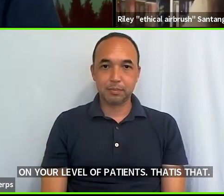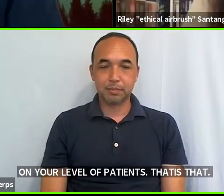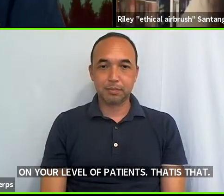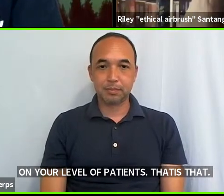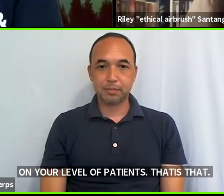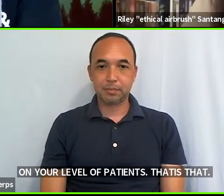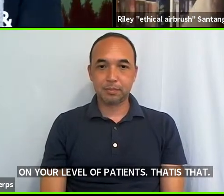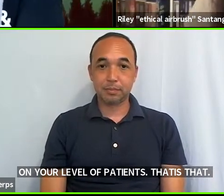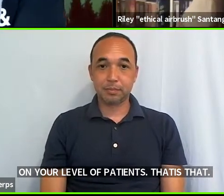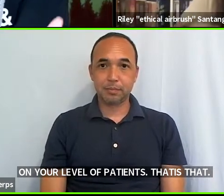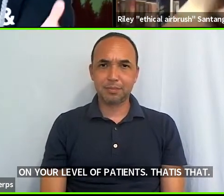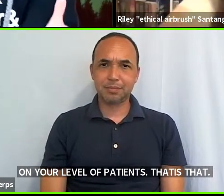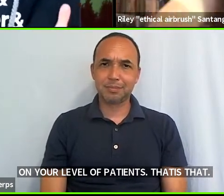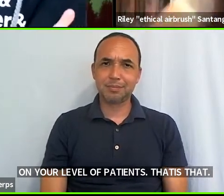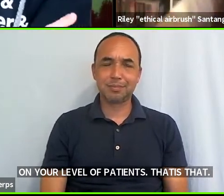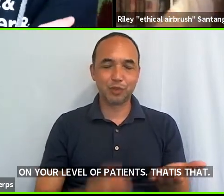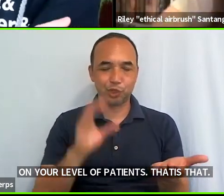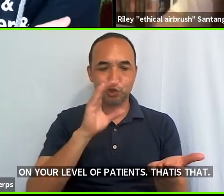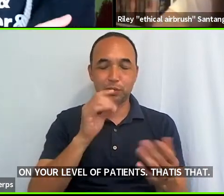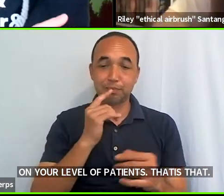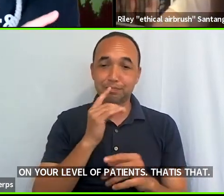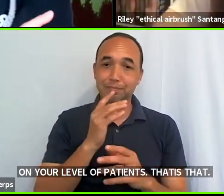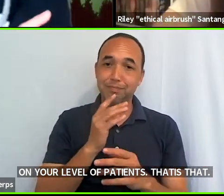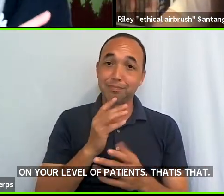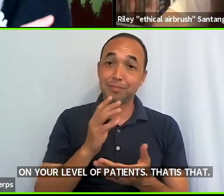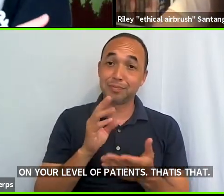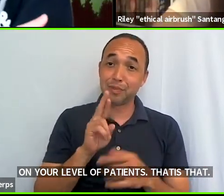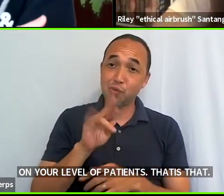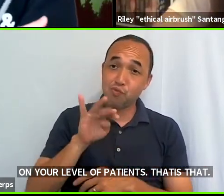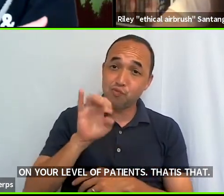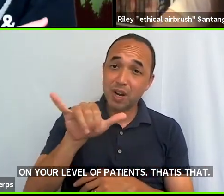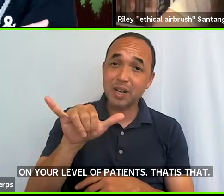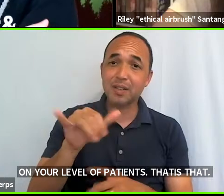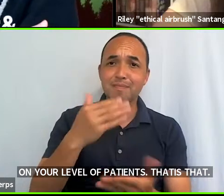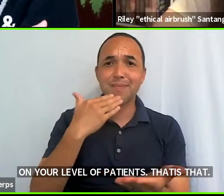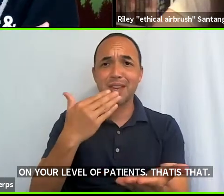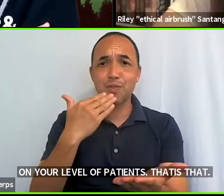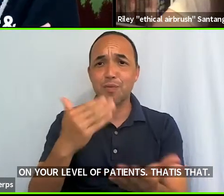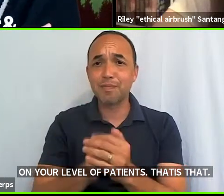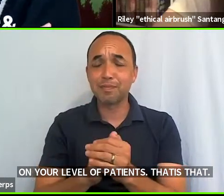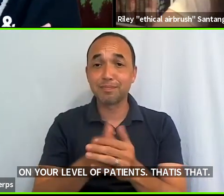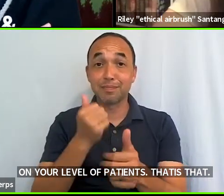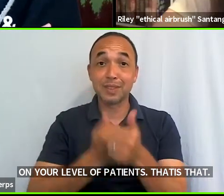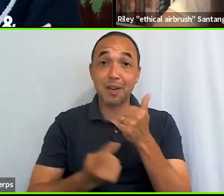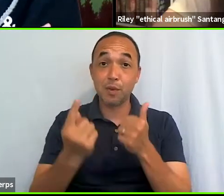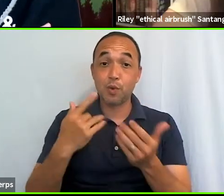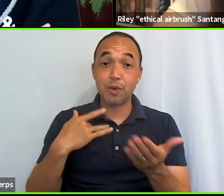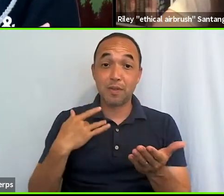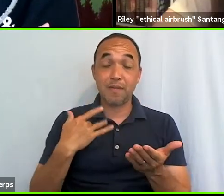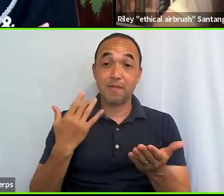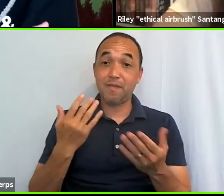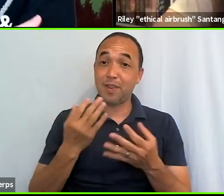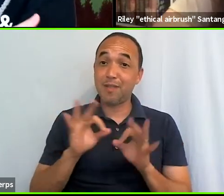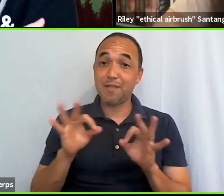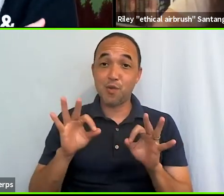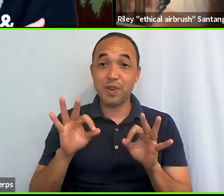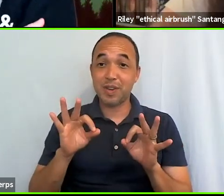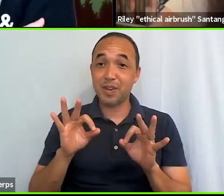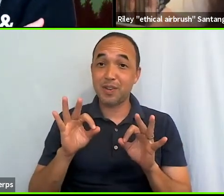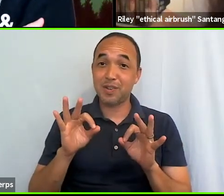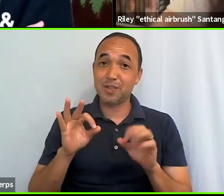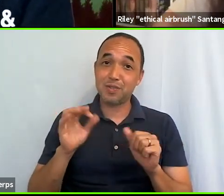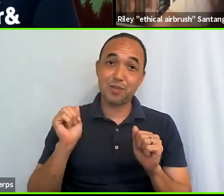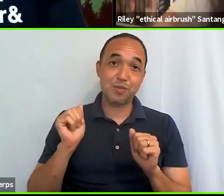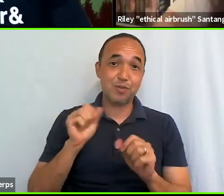Well, Riley, thank you so much. Everybody, feel free to dogpile on Riley on Twitter to ask her